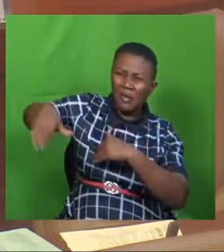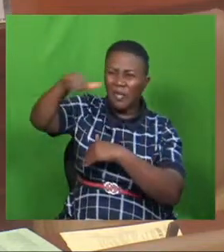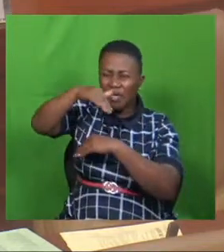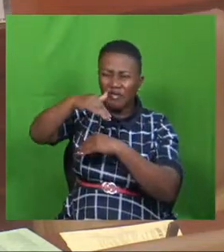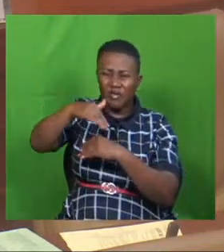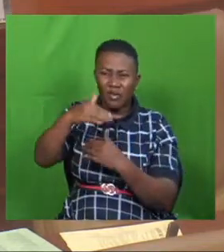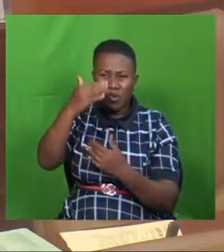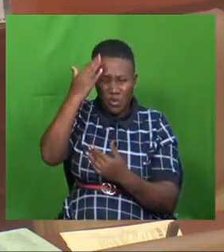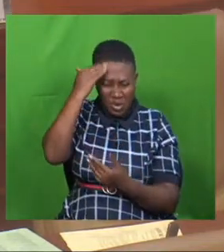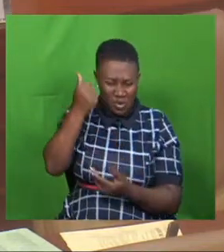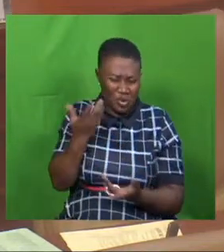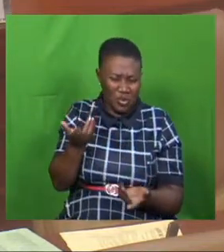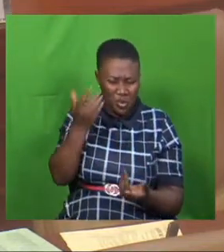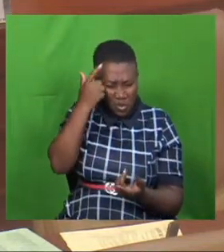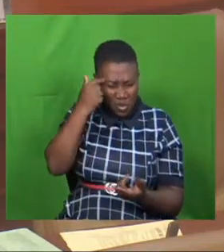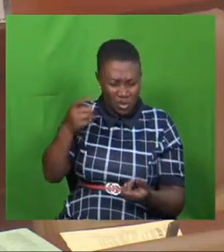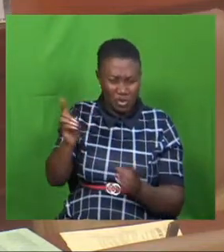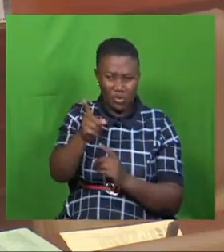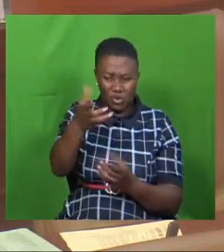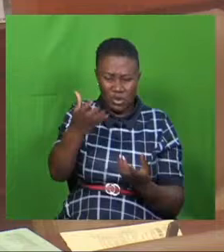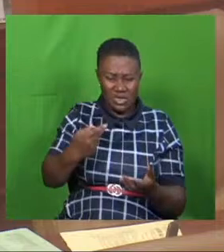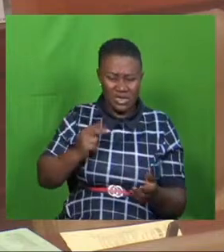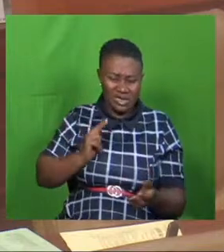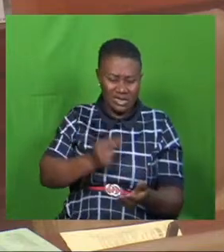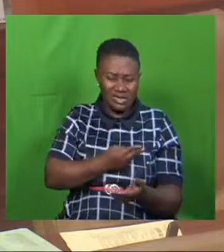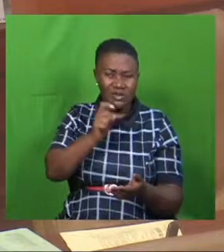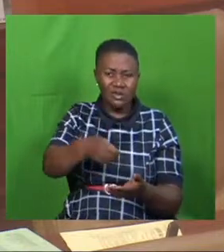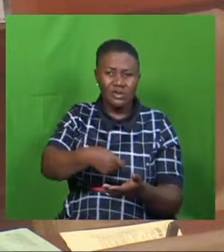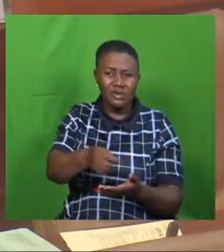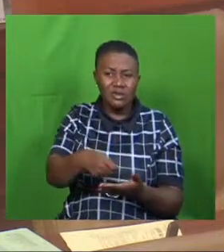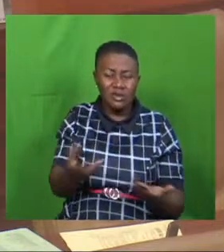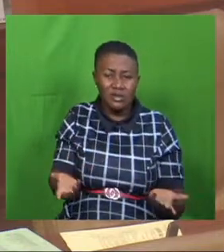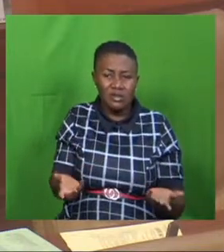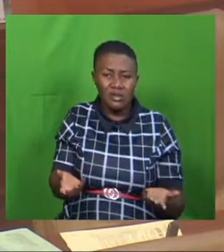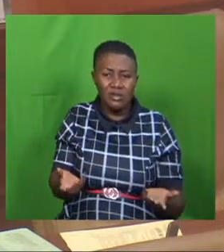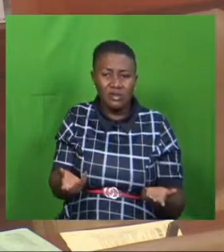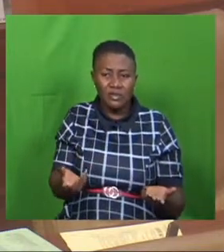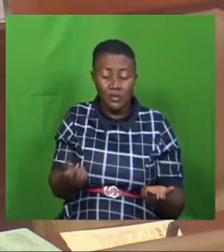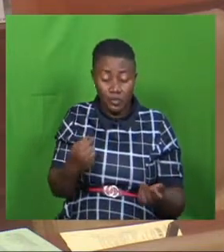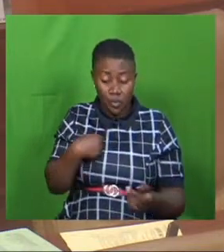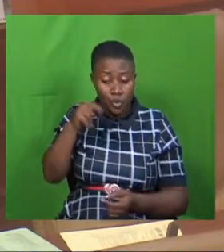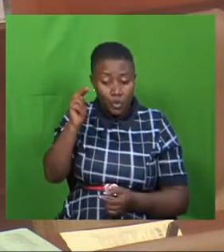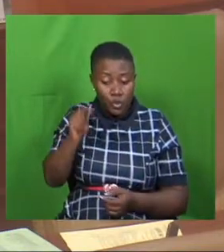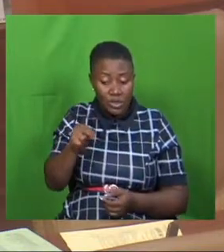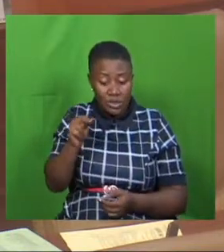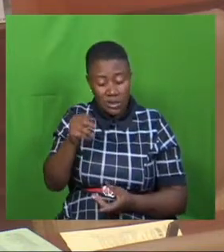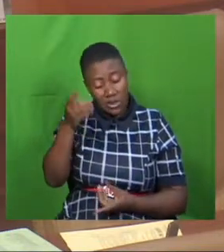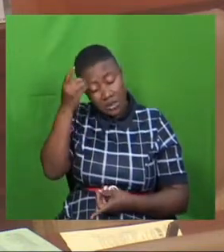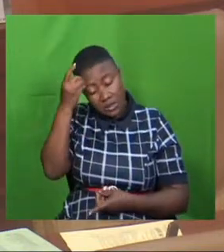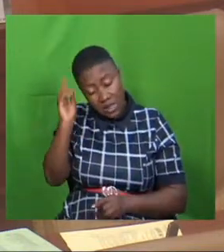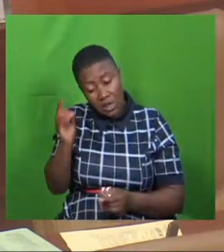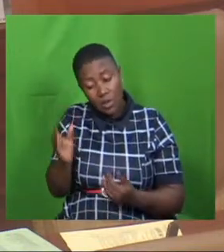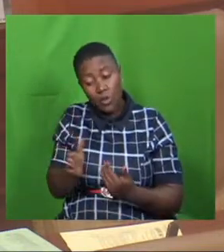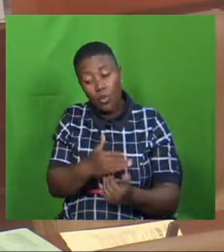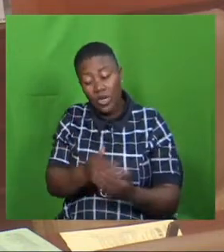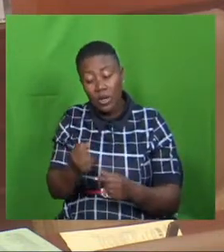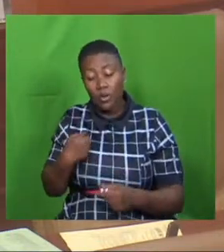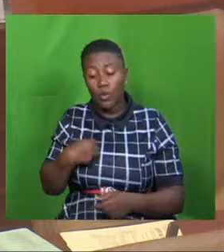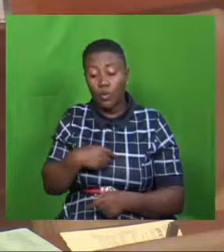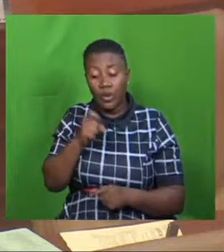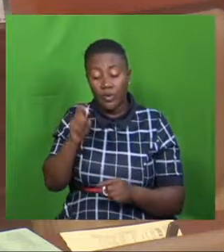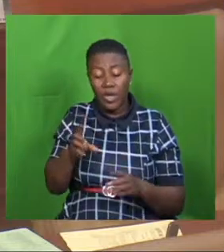Mr. Speaker, we'll discuss whether that contract is here or, is right or not on another day. But I'm saying